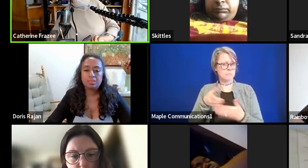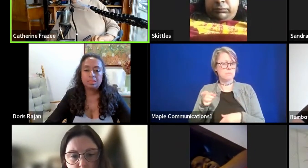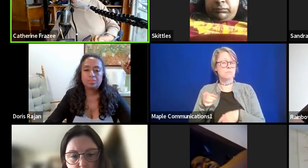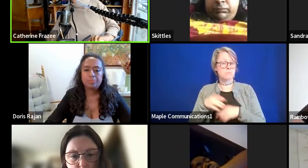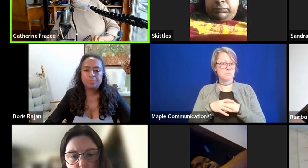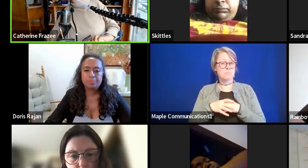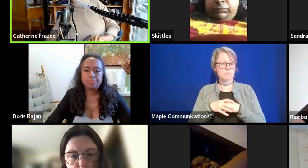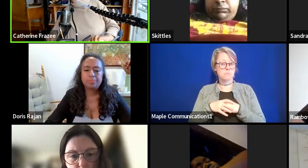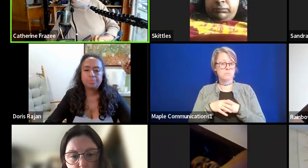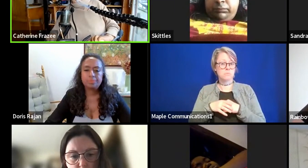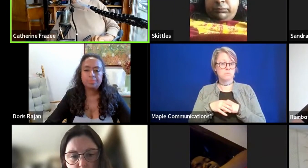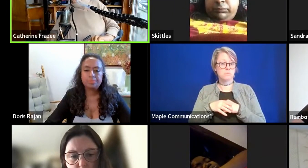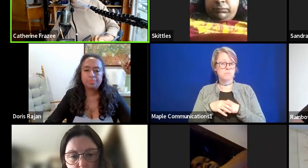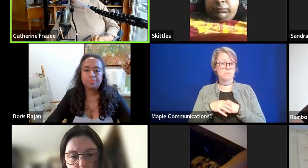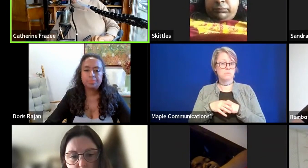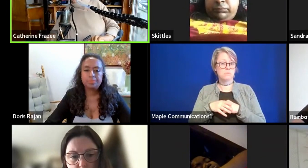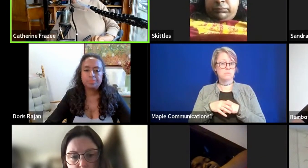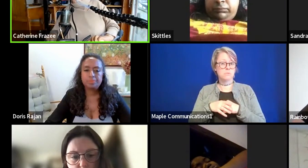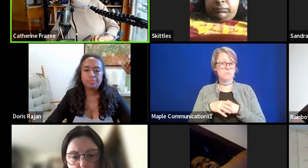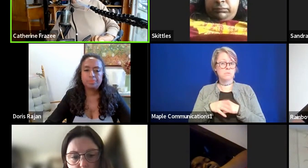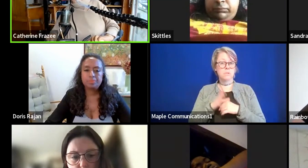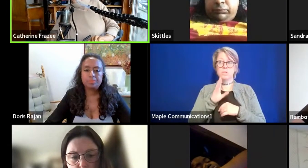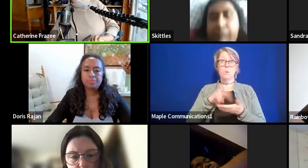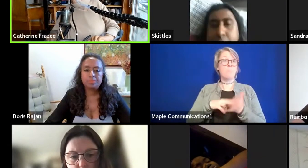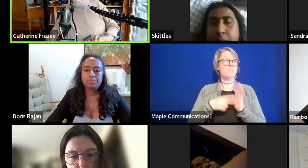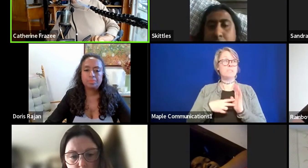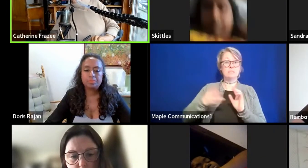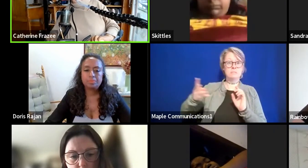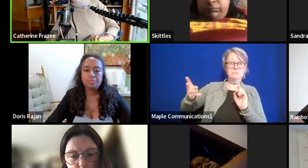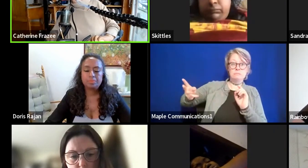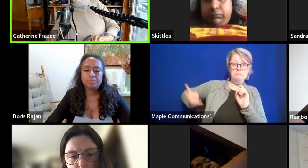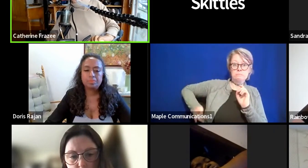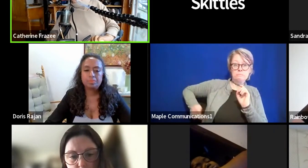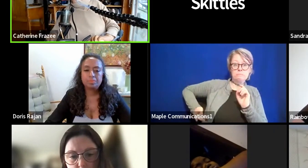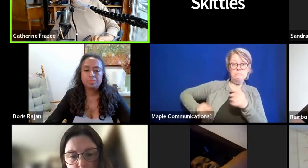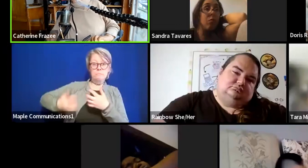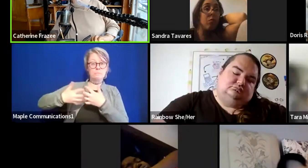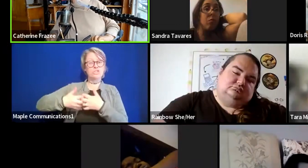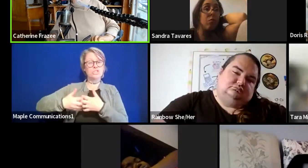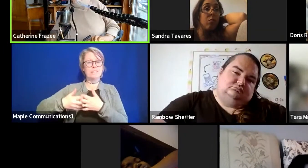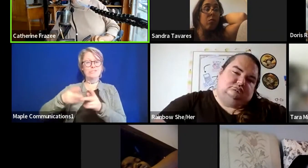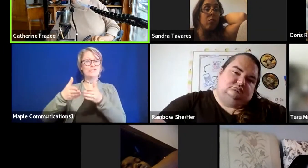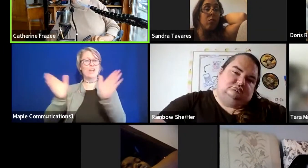So they're not on a dialysis machine or